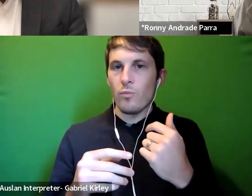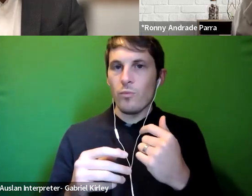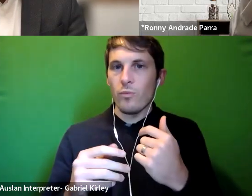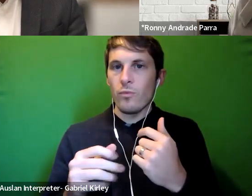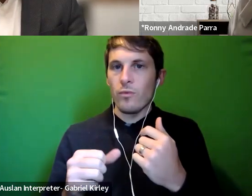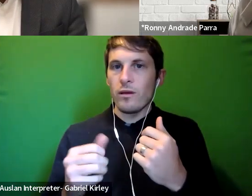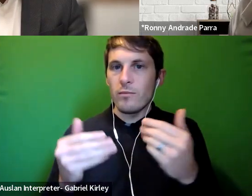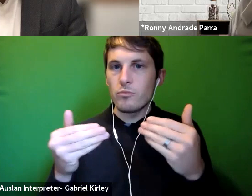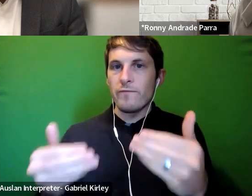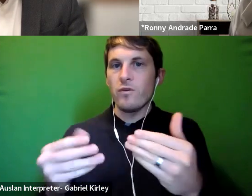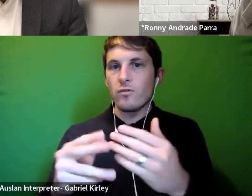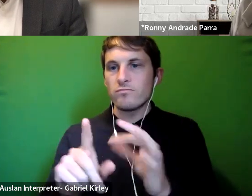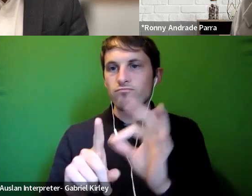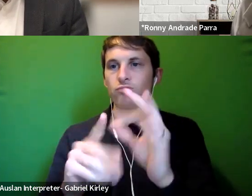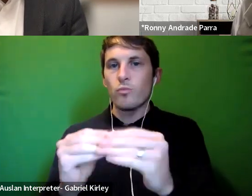accessibility.